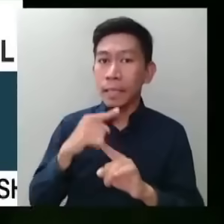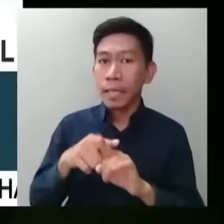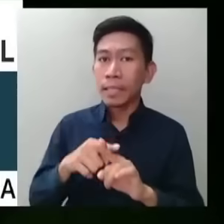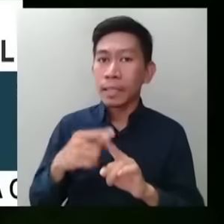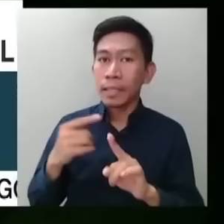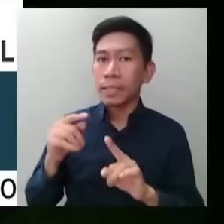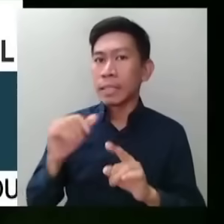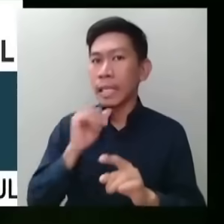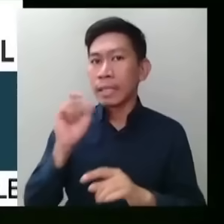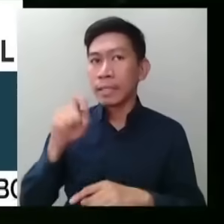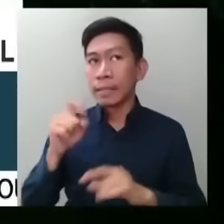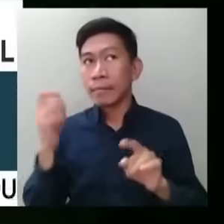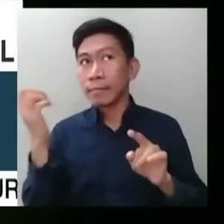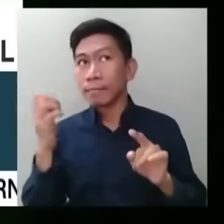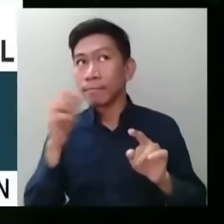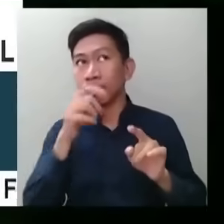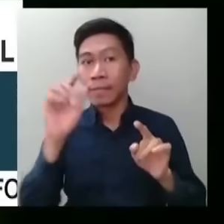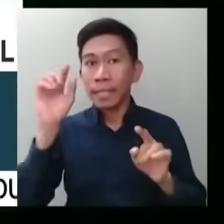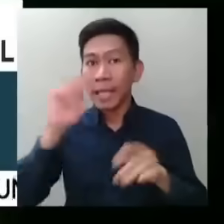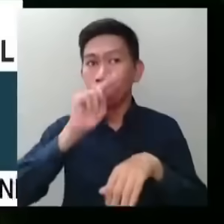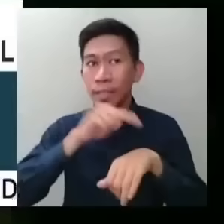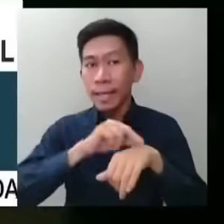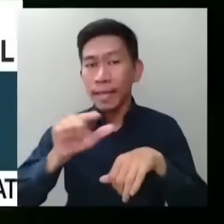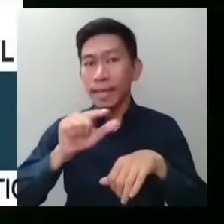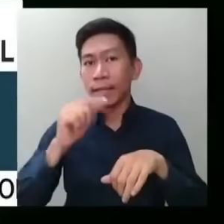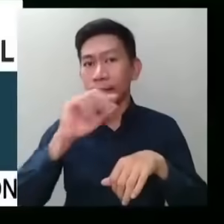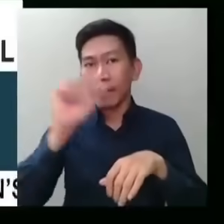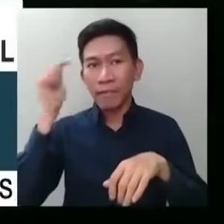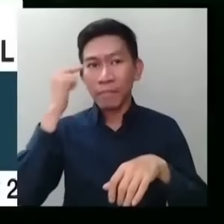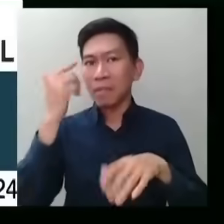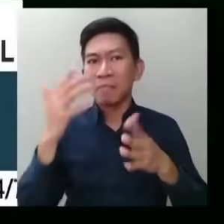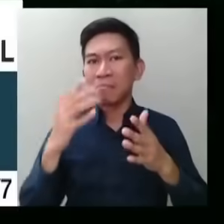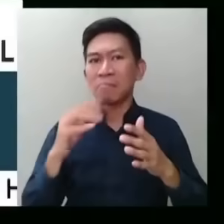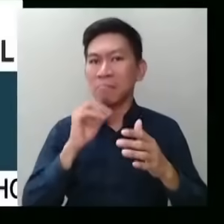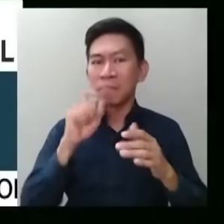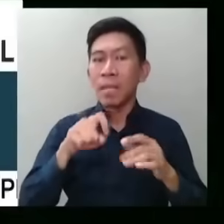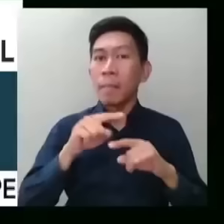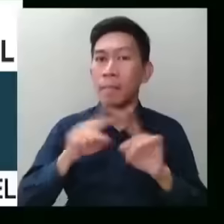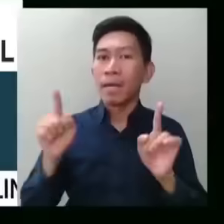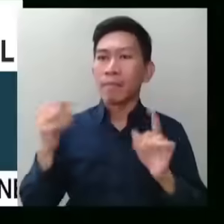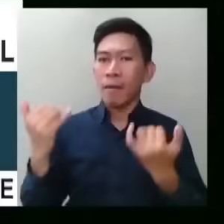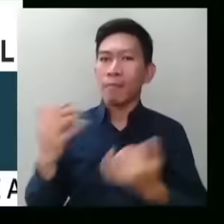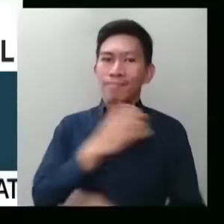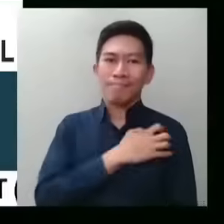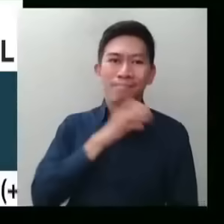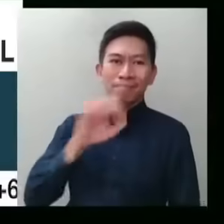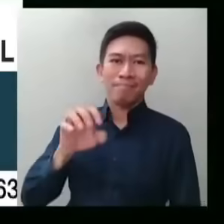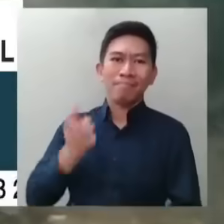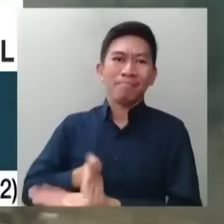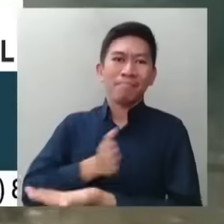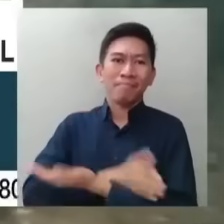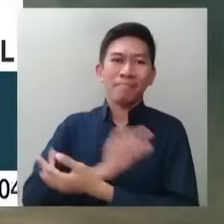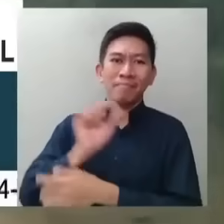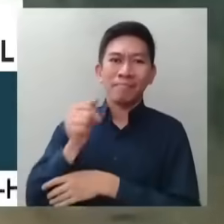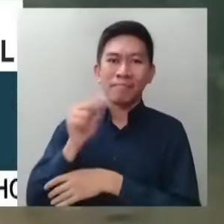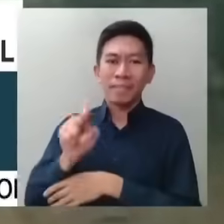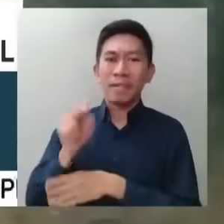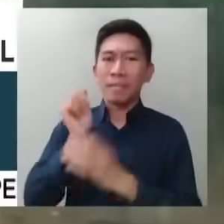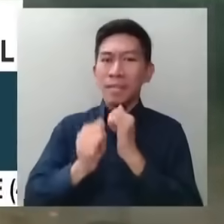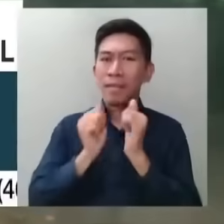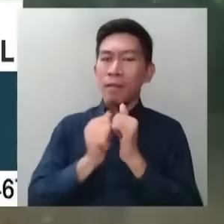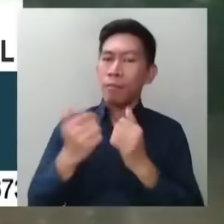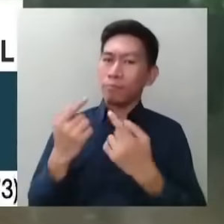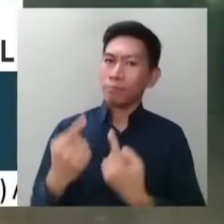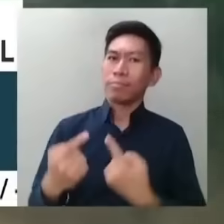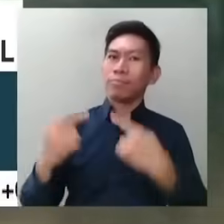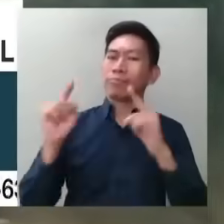for assistance. And I think that this empowerment, it translates to better and a more efficient handling of